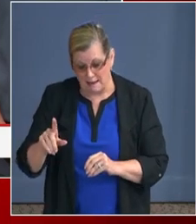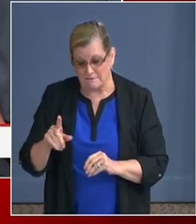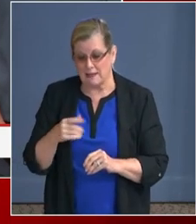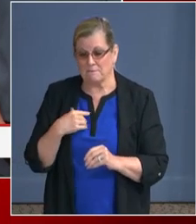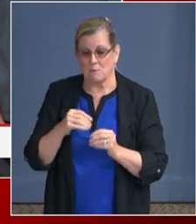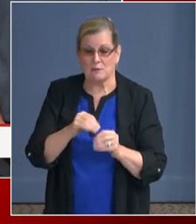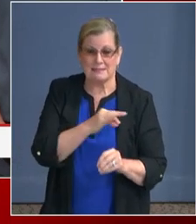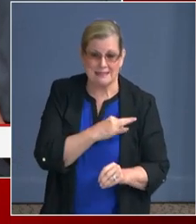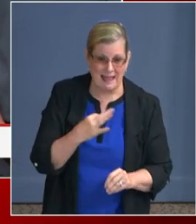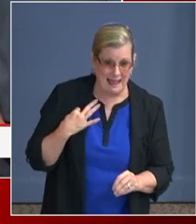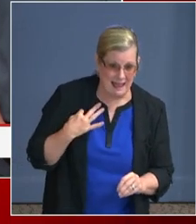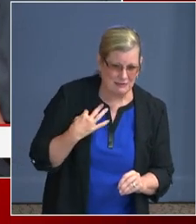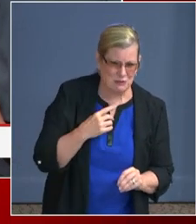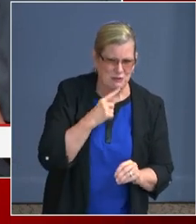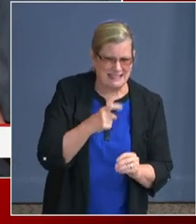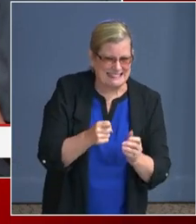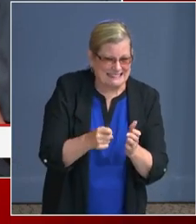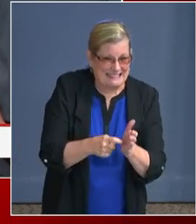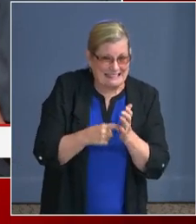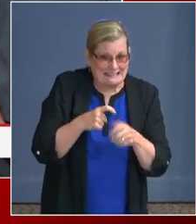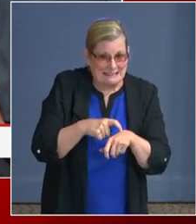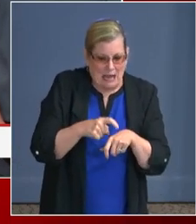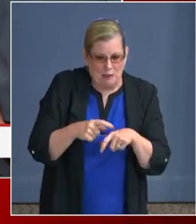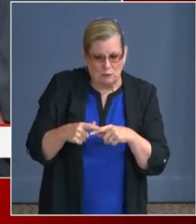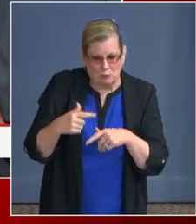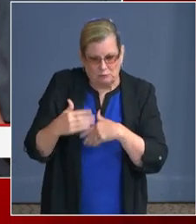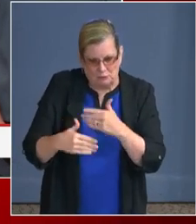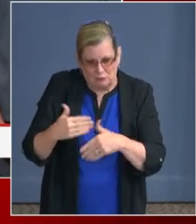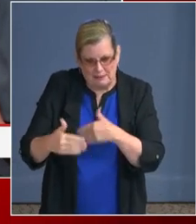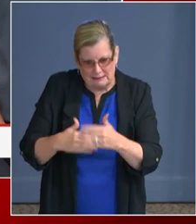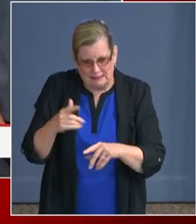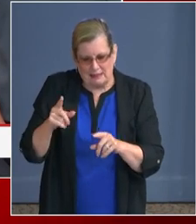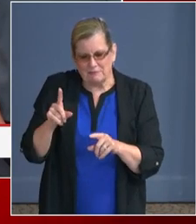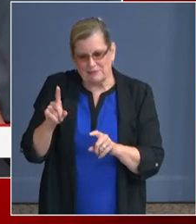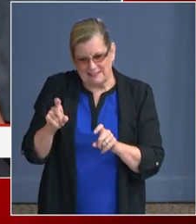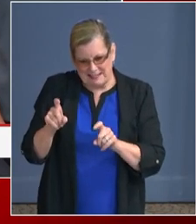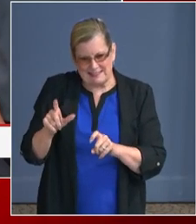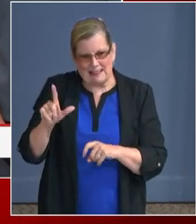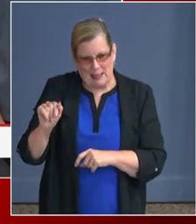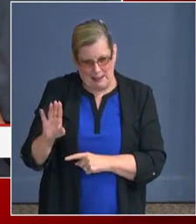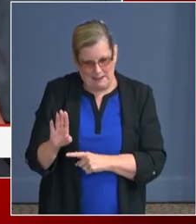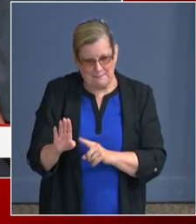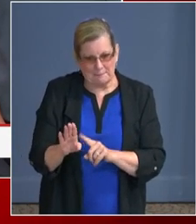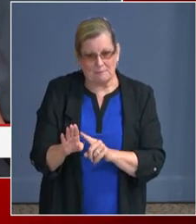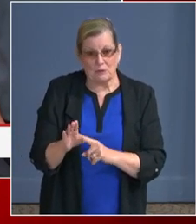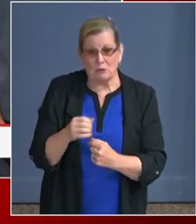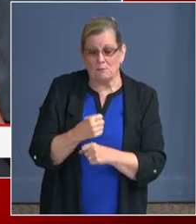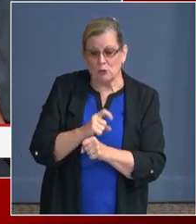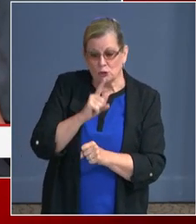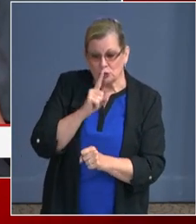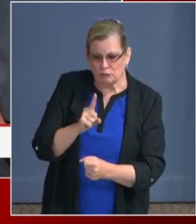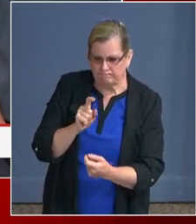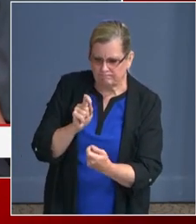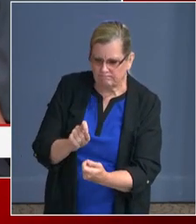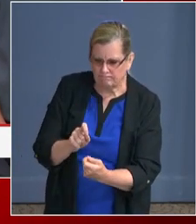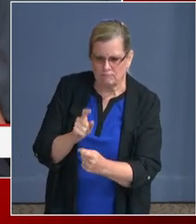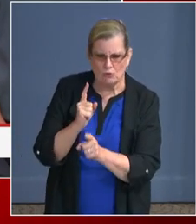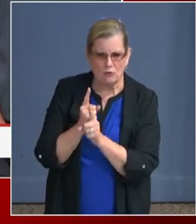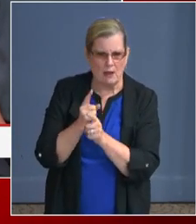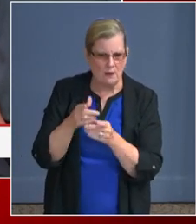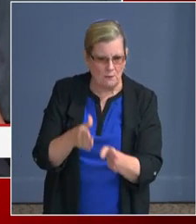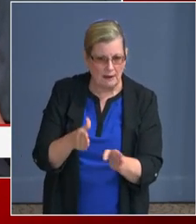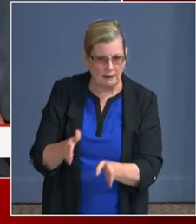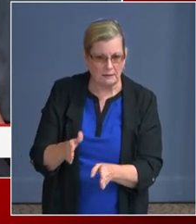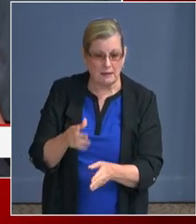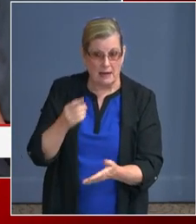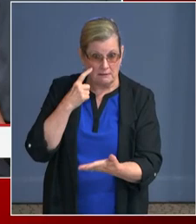take some time for all the processes and all of that because they are different labs to make sure that we're doing it correctly. So what we've been able to do now